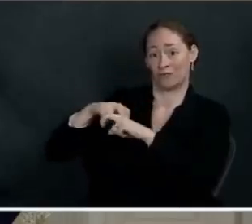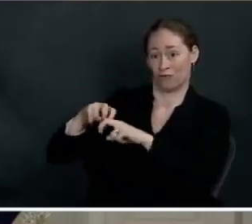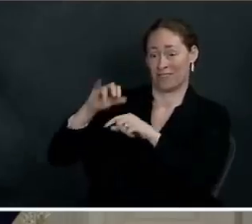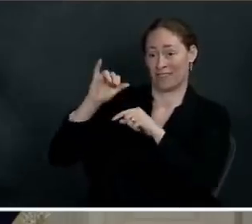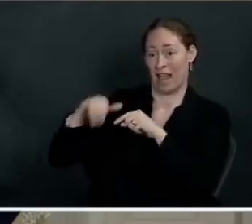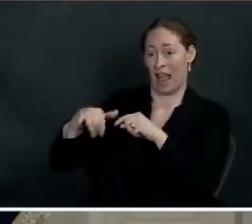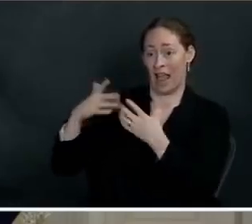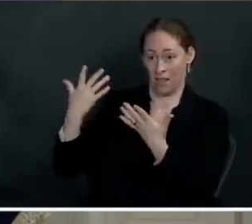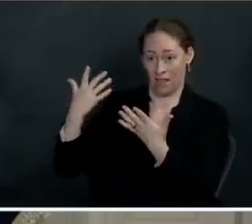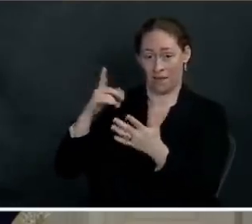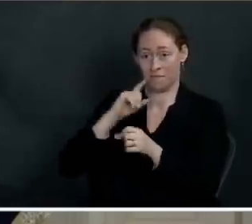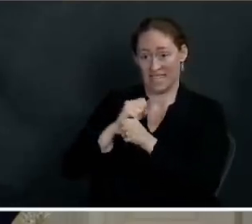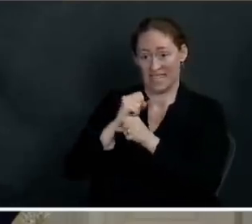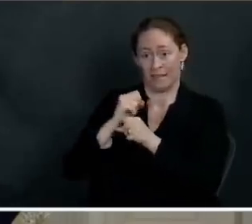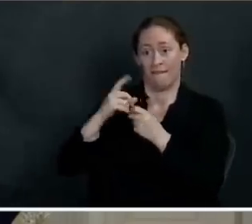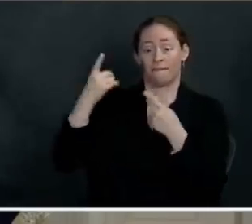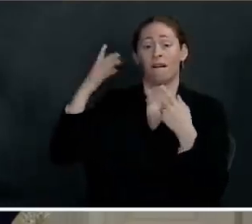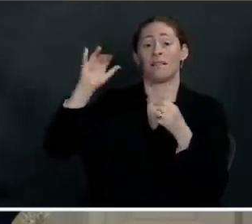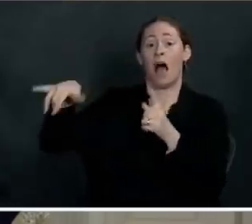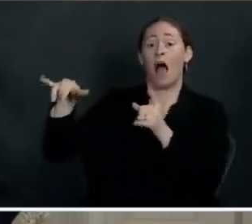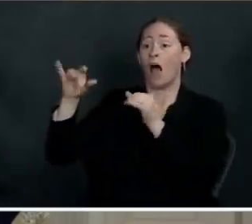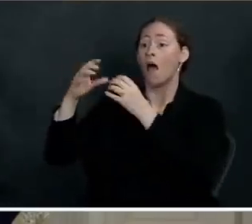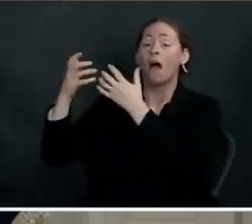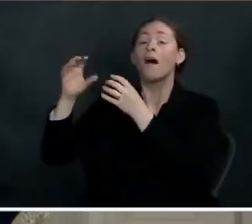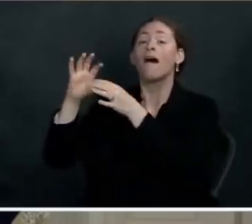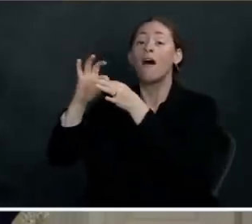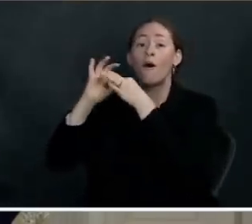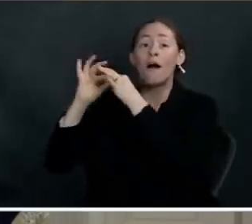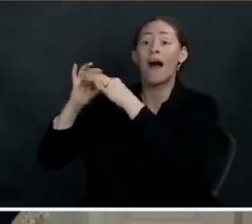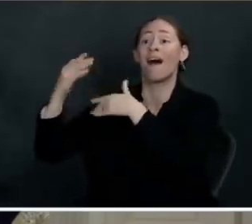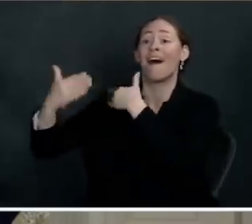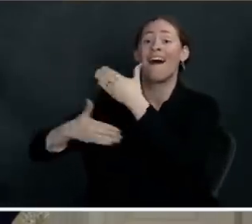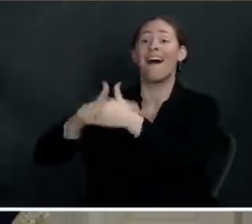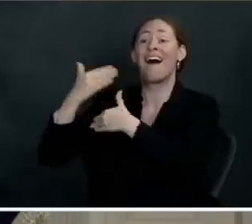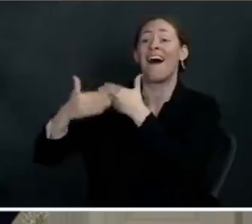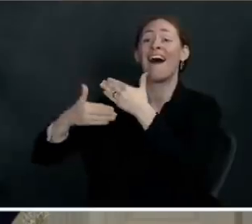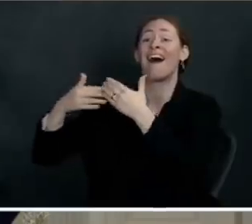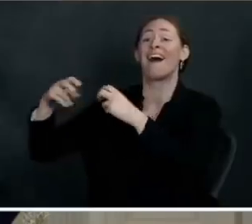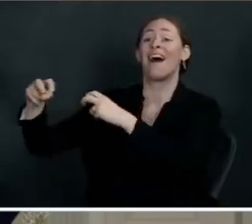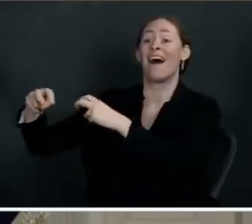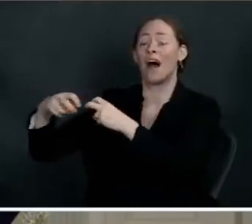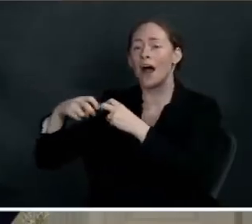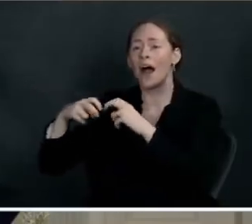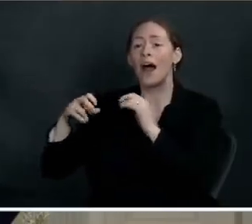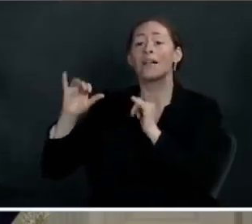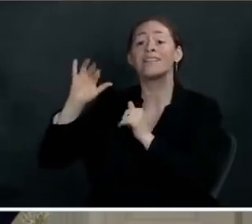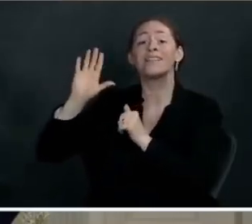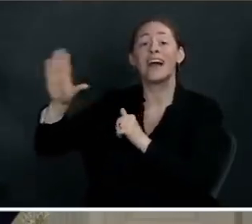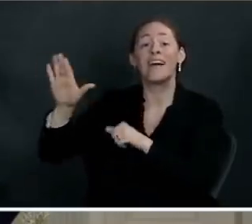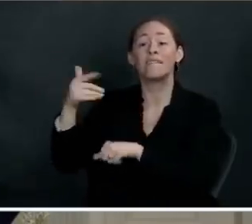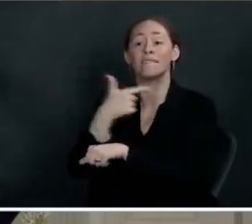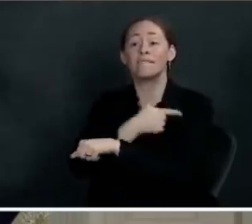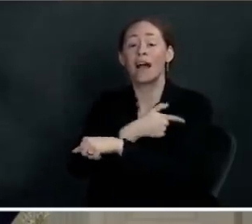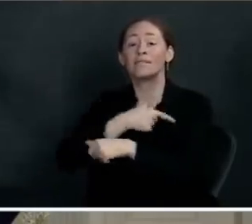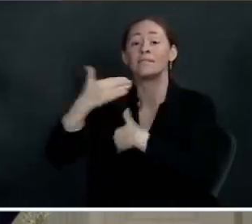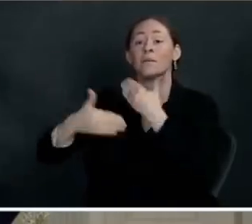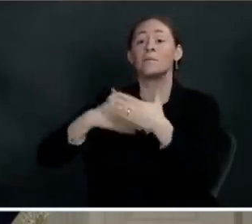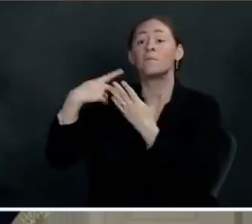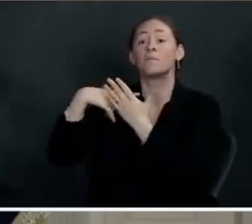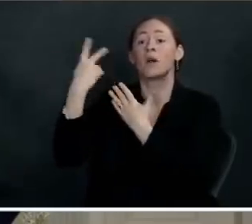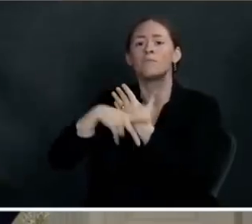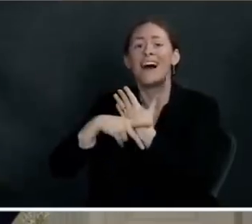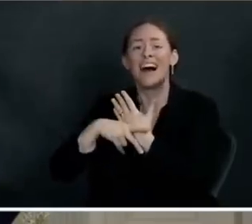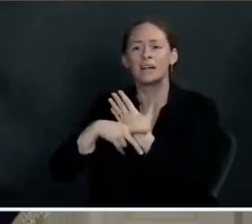cooperation we needed, that once we arrived, the vaccine program is in worse shape than we anticipated or